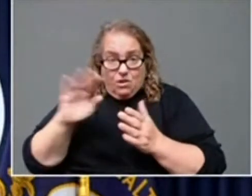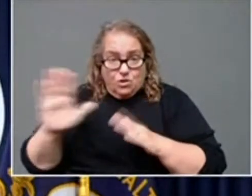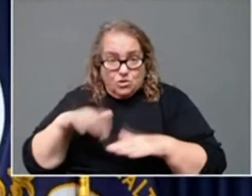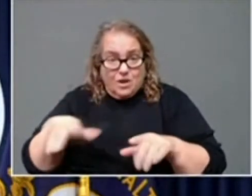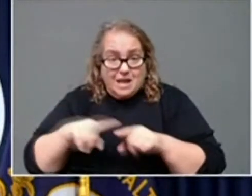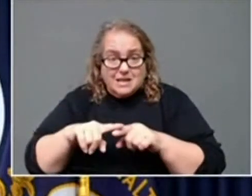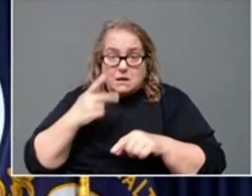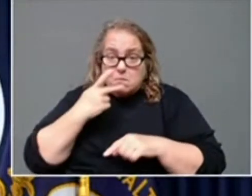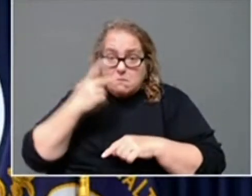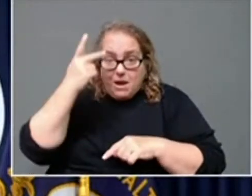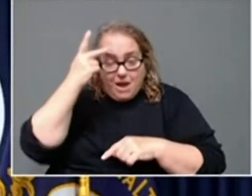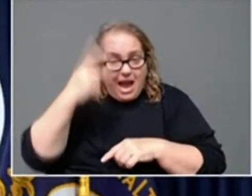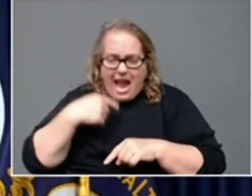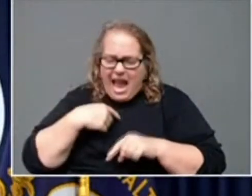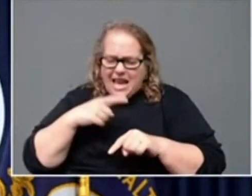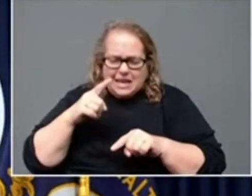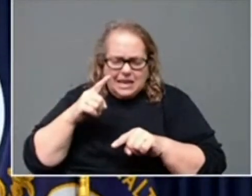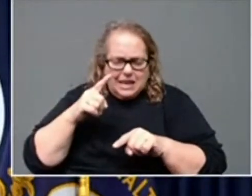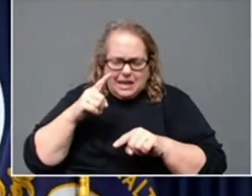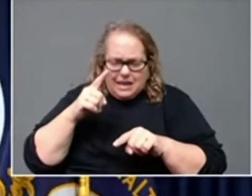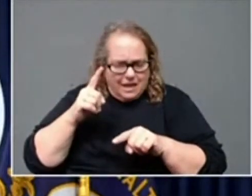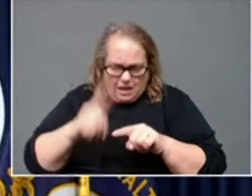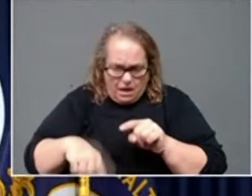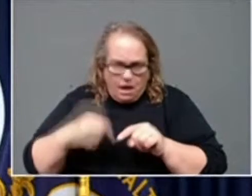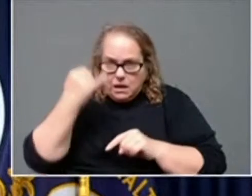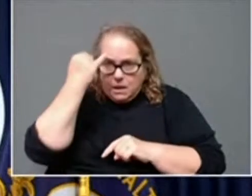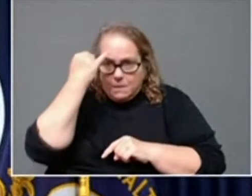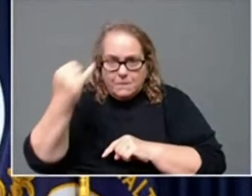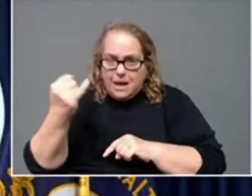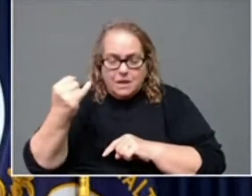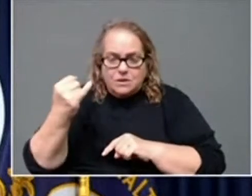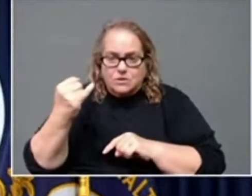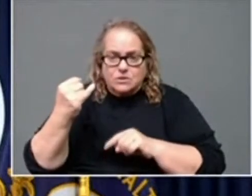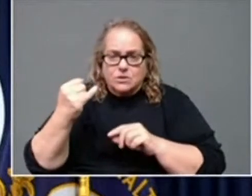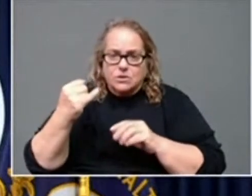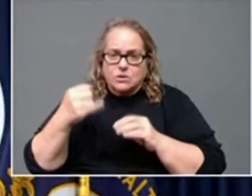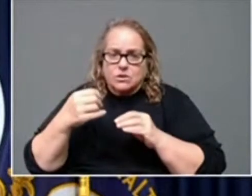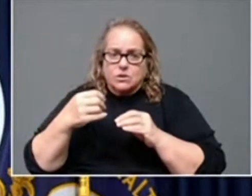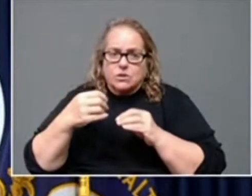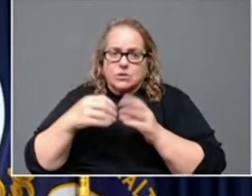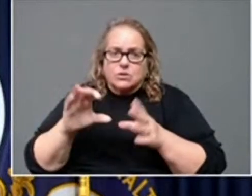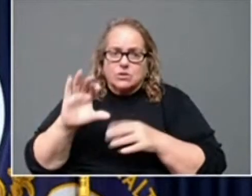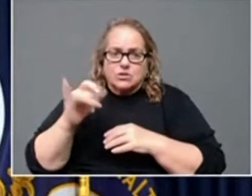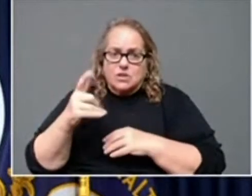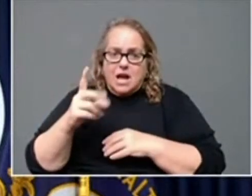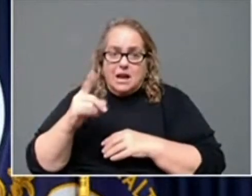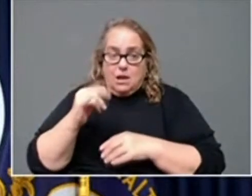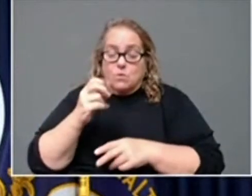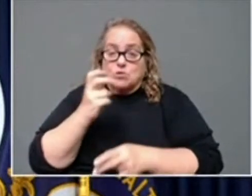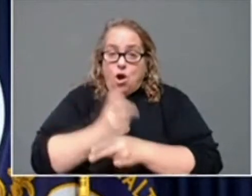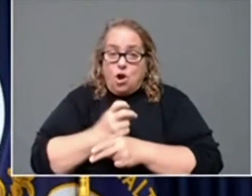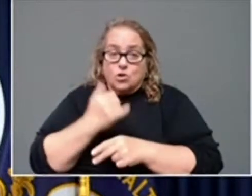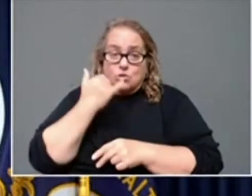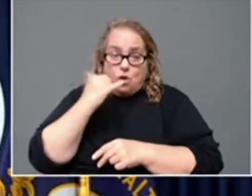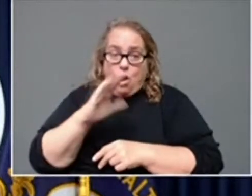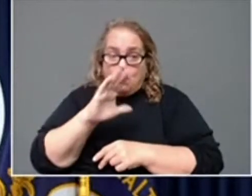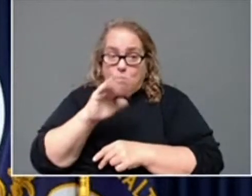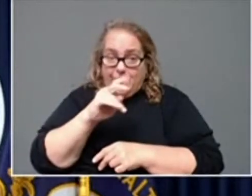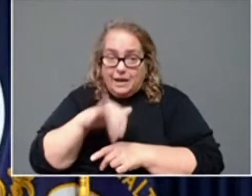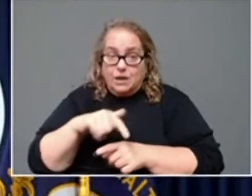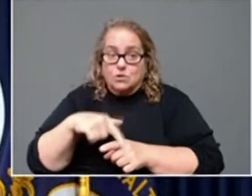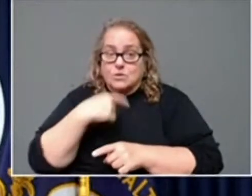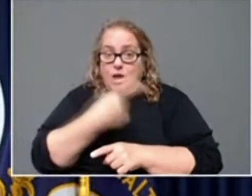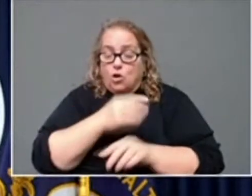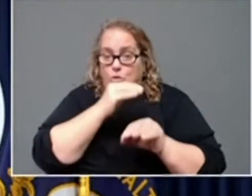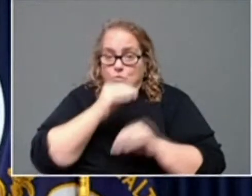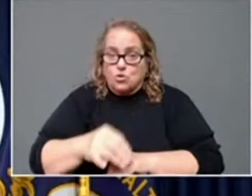imagine. It was hard enough calling Brittany and asking her to move the kids to the basement when